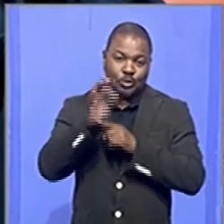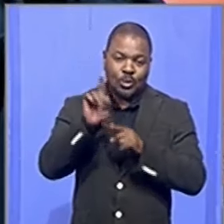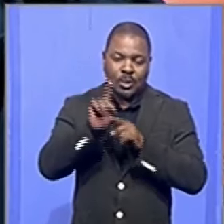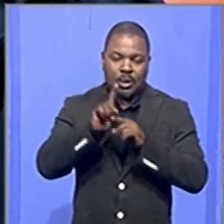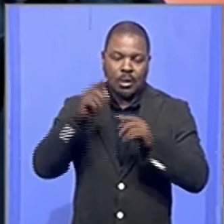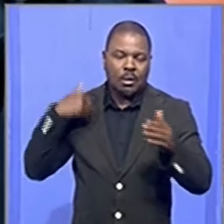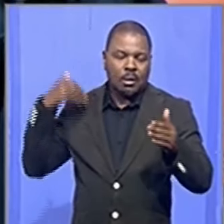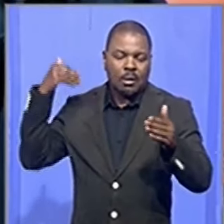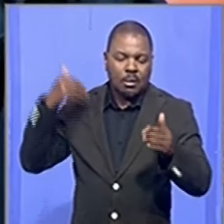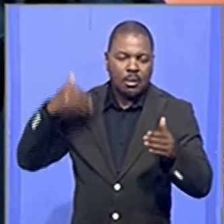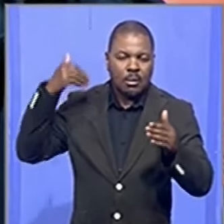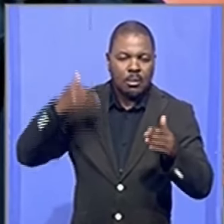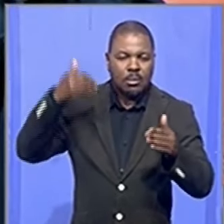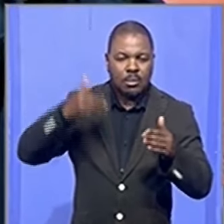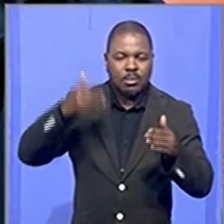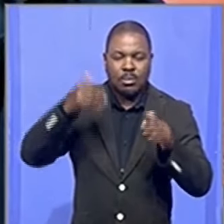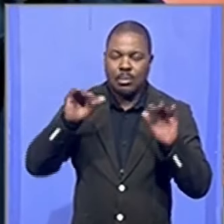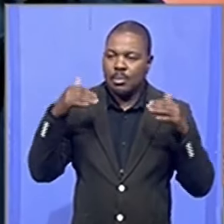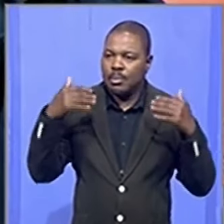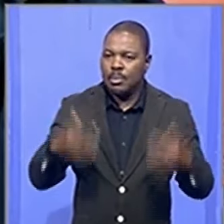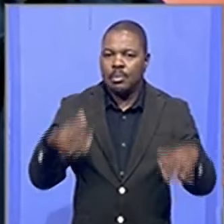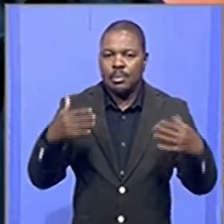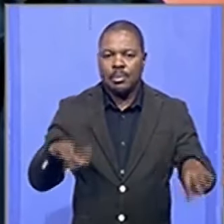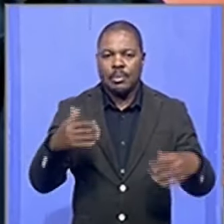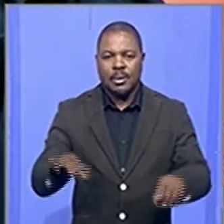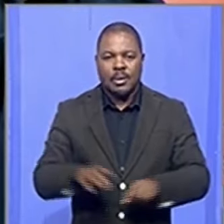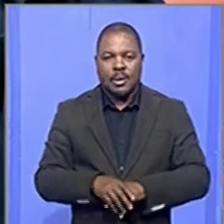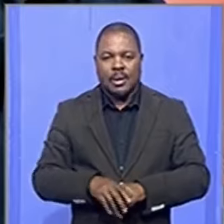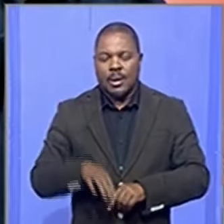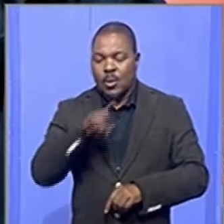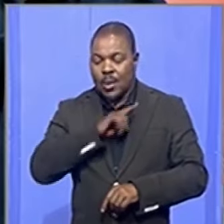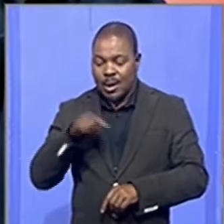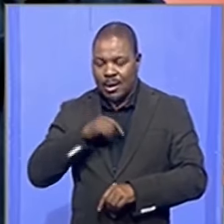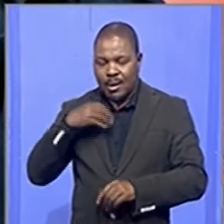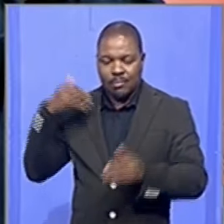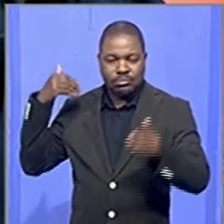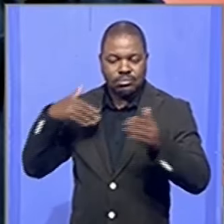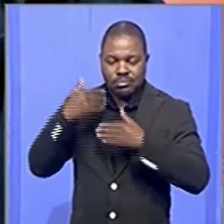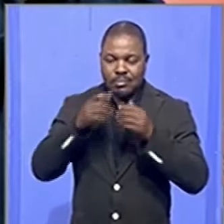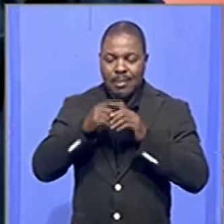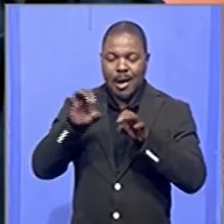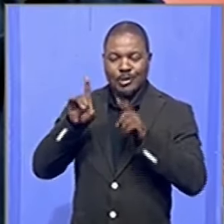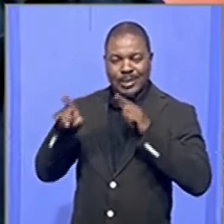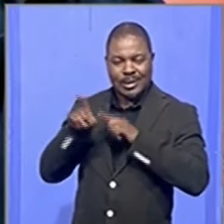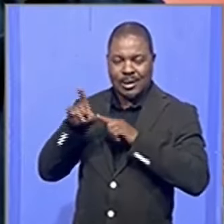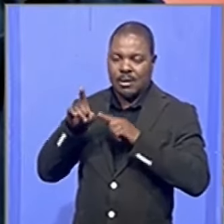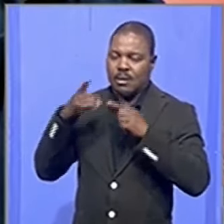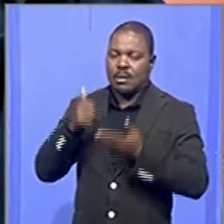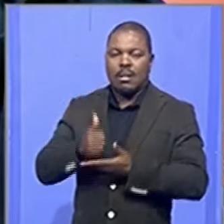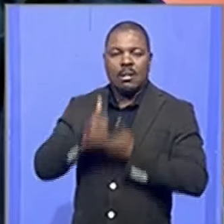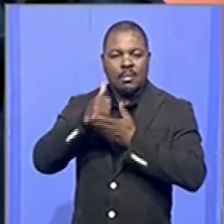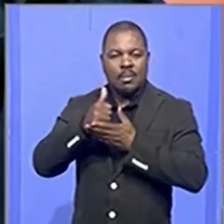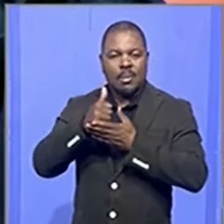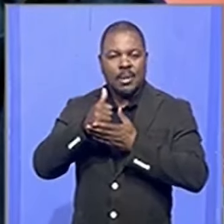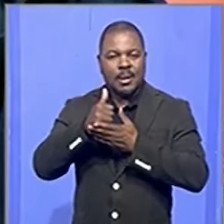I've had, one that had been shaped by the power of education and the beautiful game of